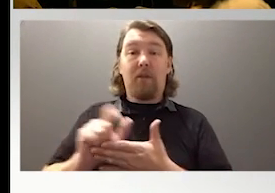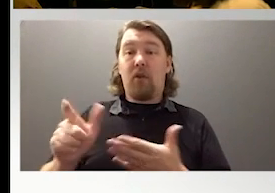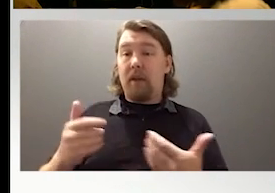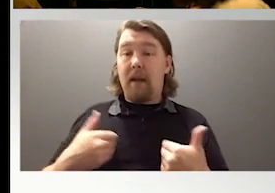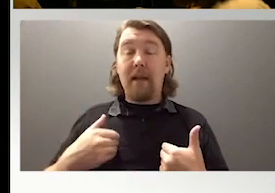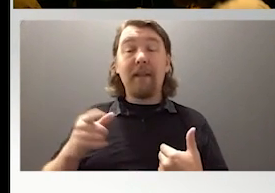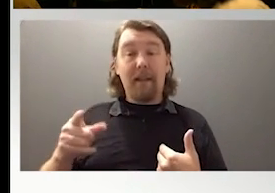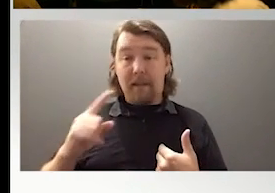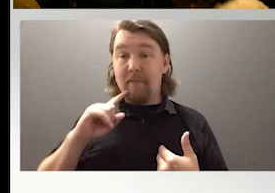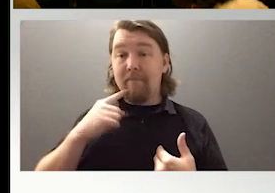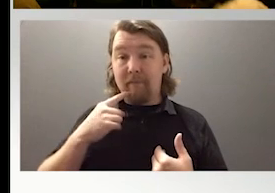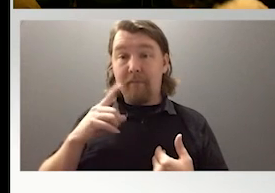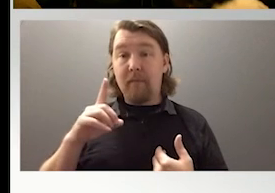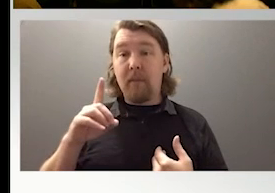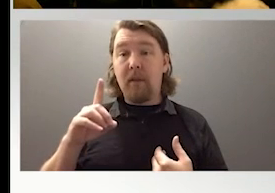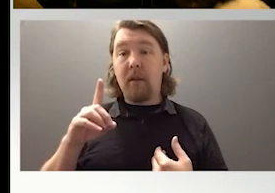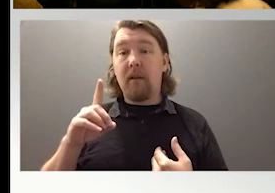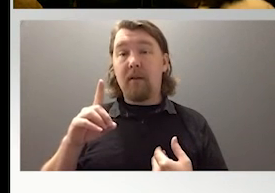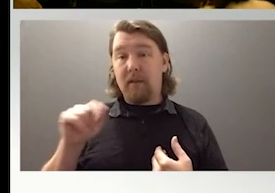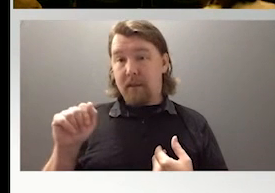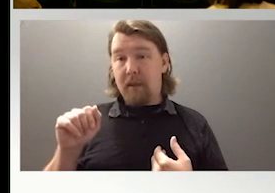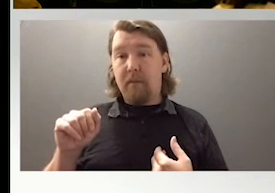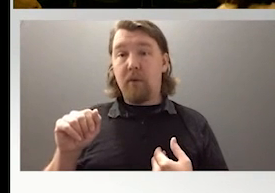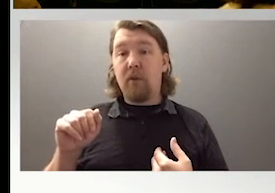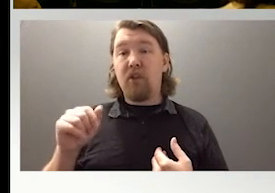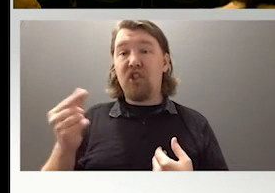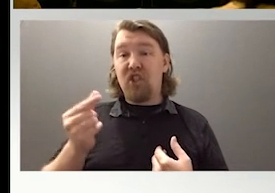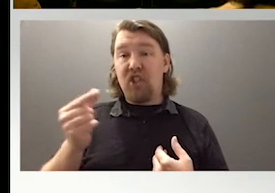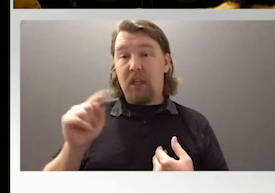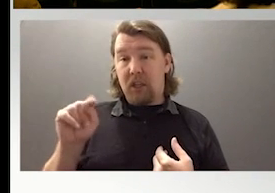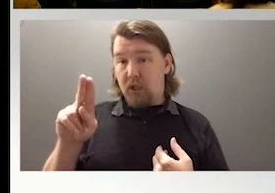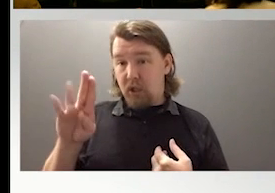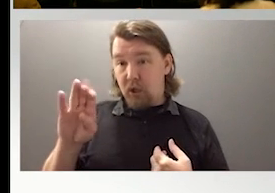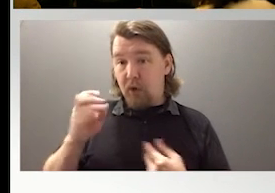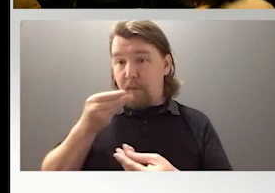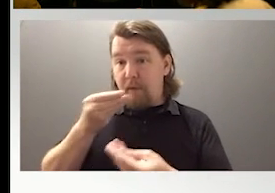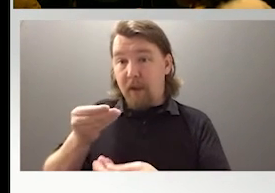significantly disabled. He's G-tube fed. We have nursing right now.